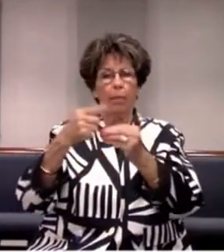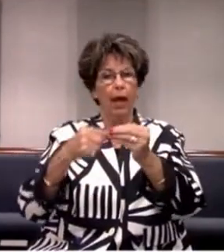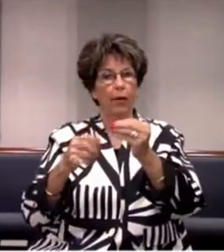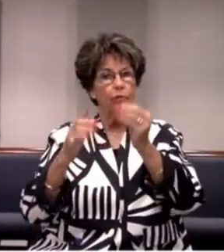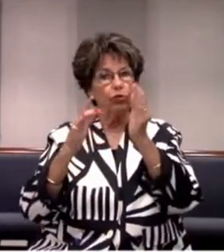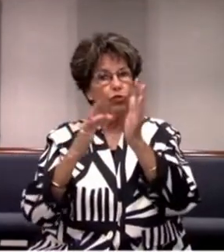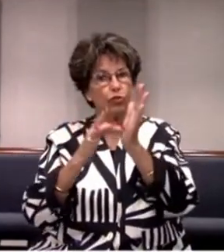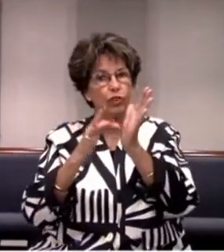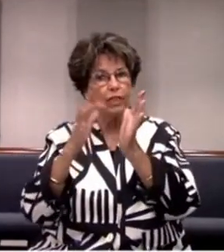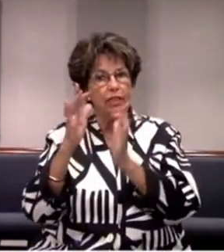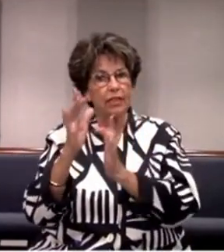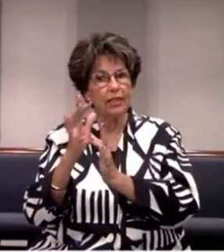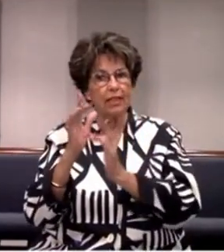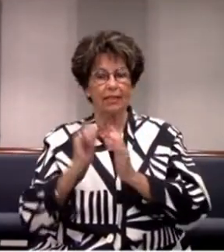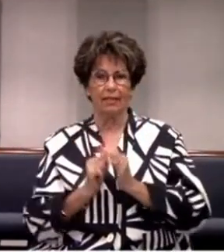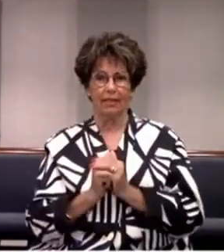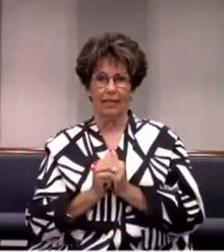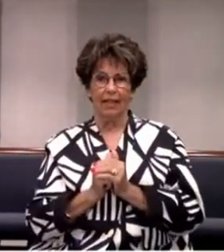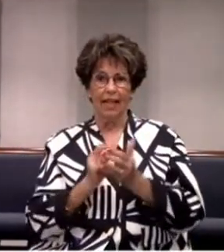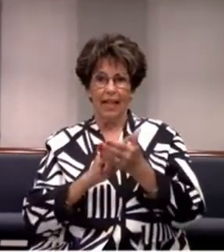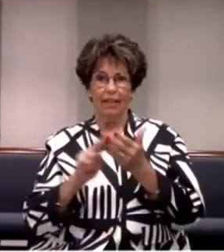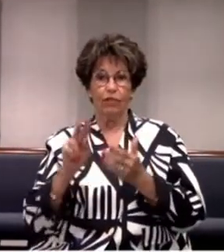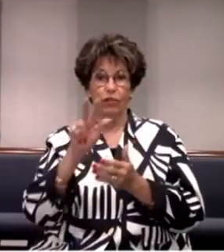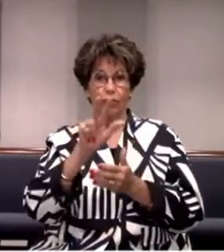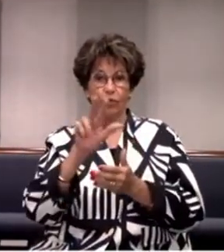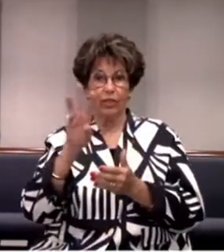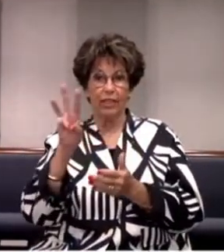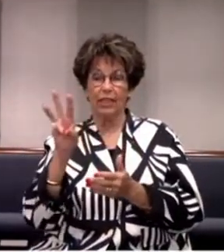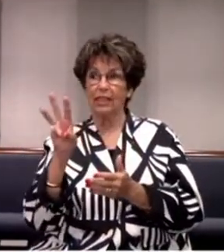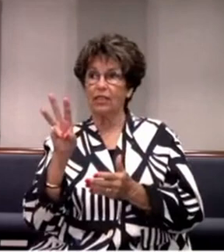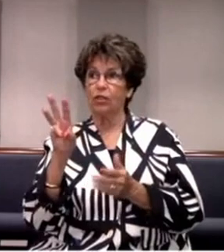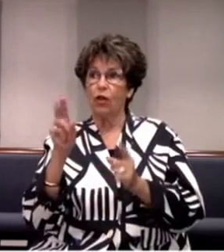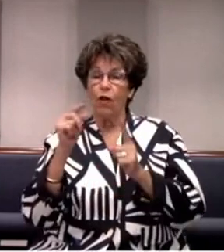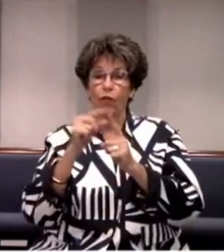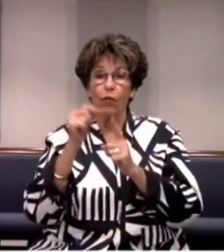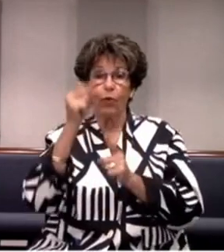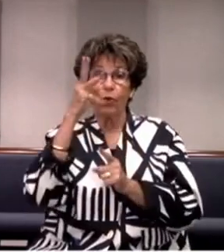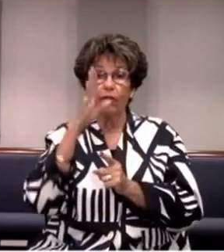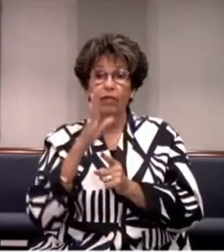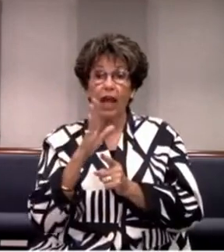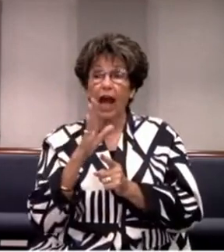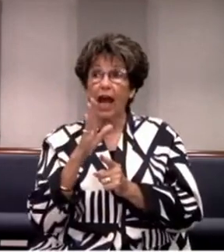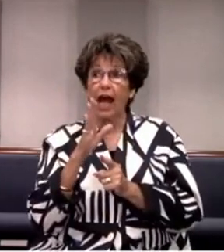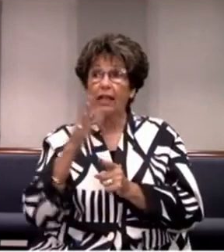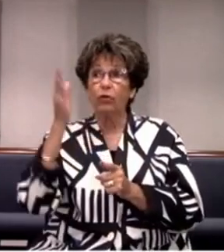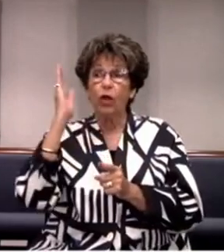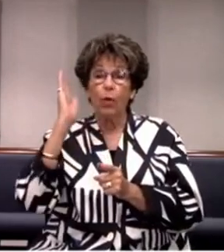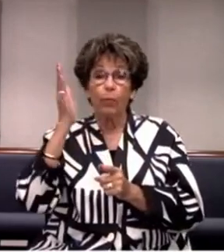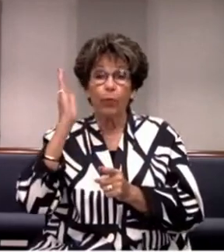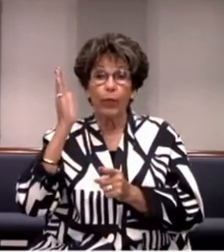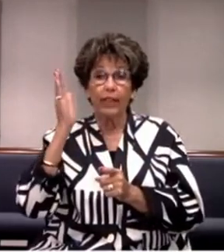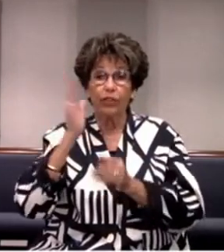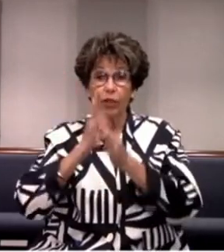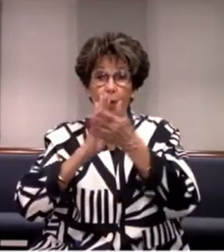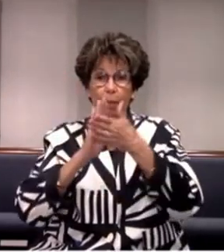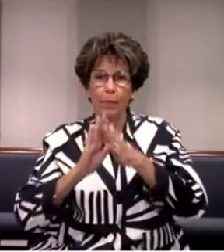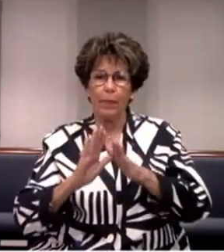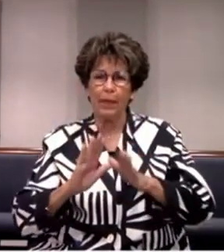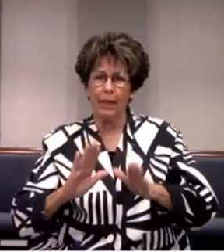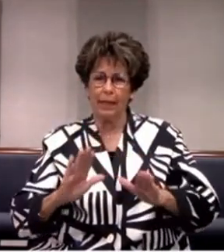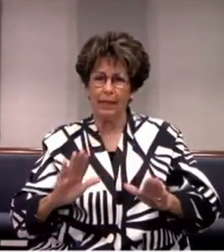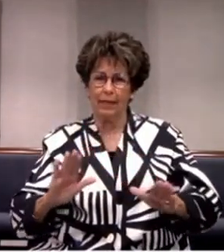Jesus. Matter of fact, he says in verse 36, the word which God sent unto the children of Israel, preaching peace by